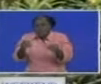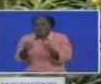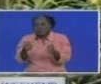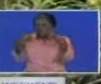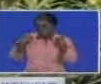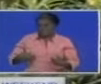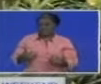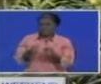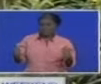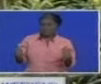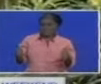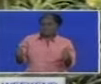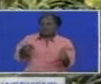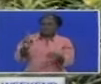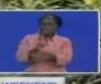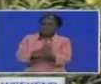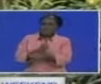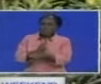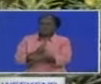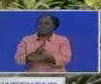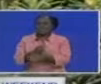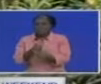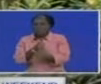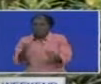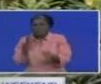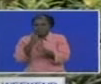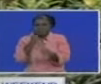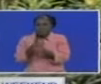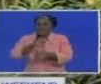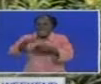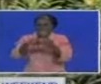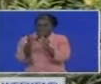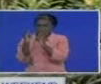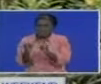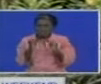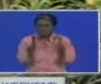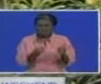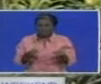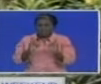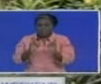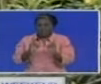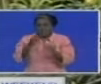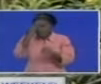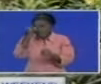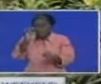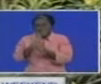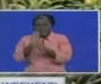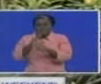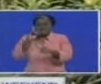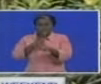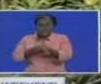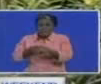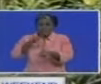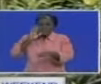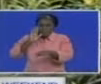we utilize each and every competency and capacity of each and every individual officer? Because over time, people have acquired education,